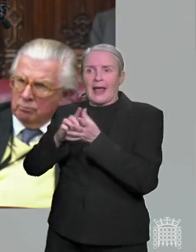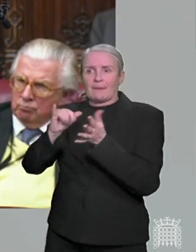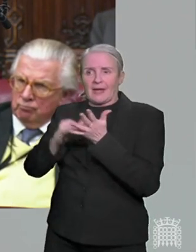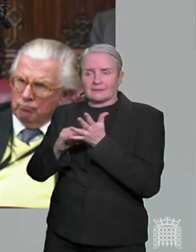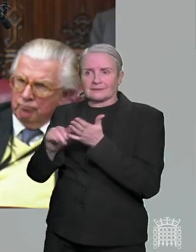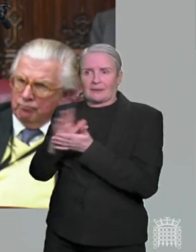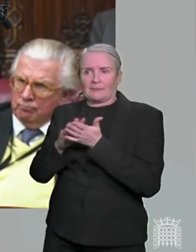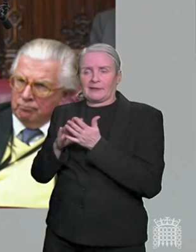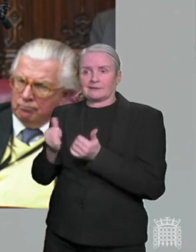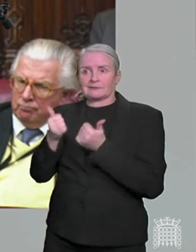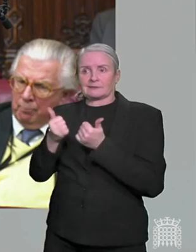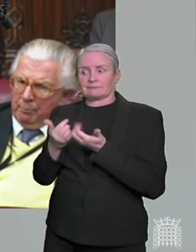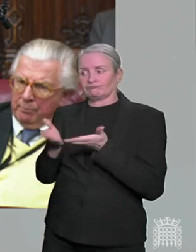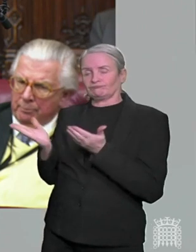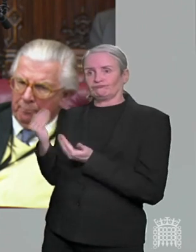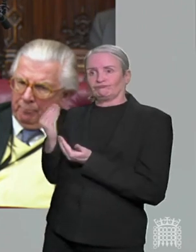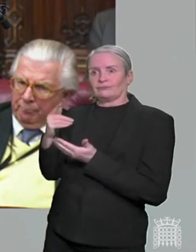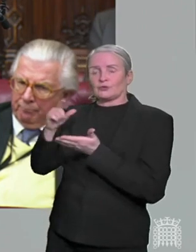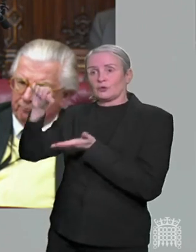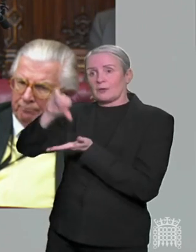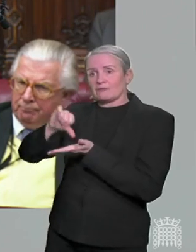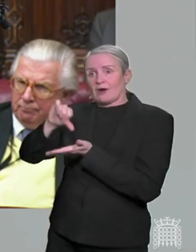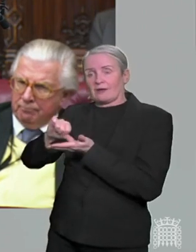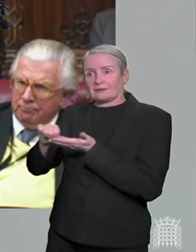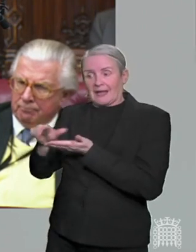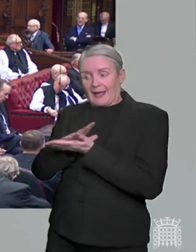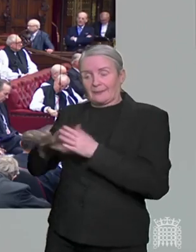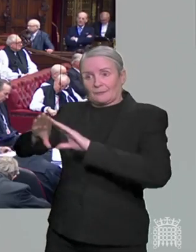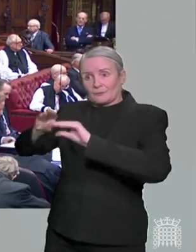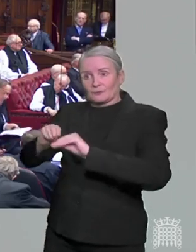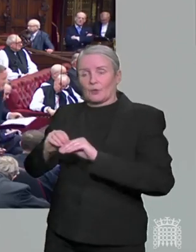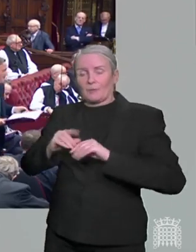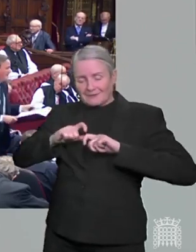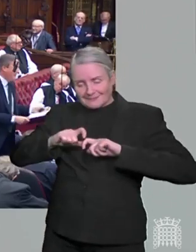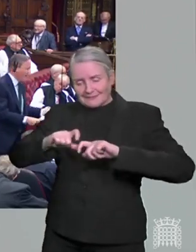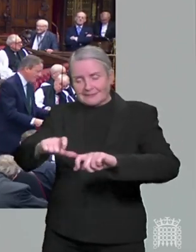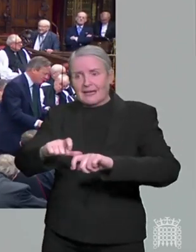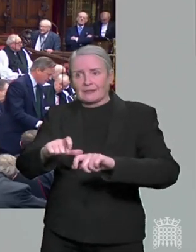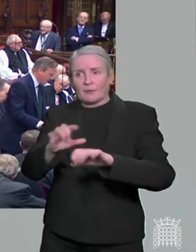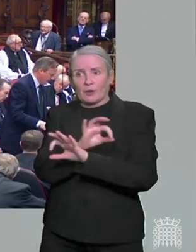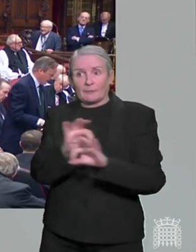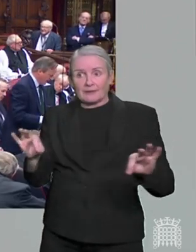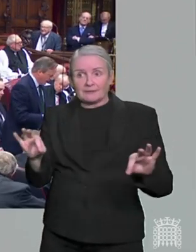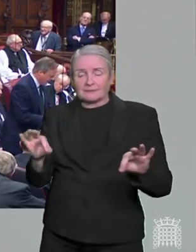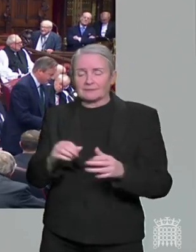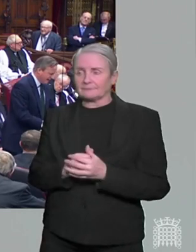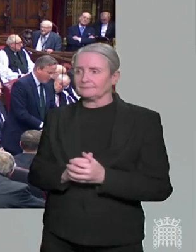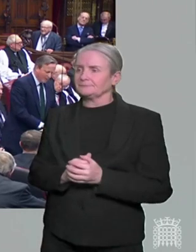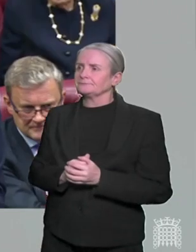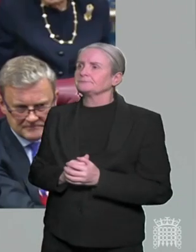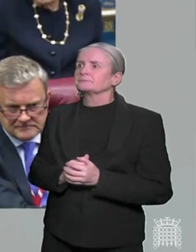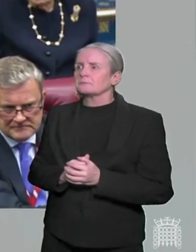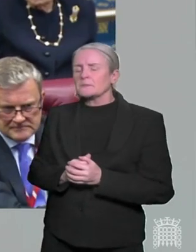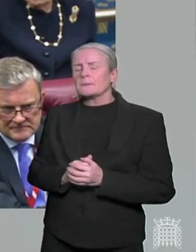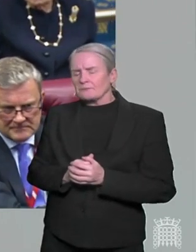jeopardising the chances for a long-term, sustainable peace? I absolutely understand